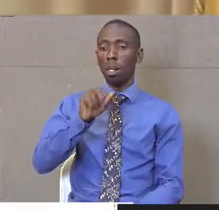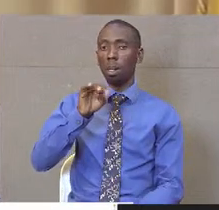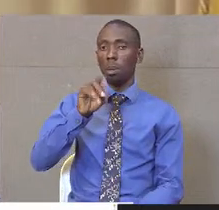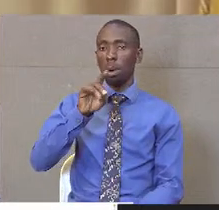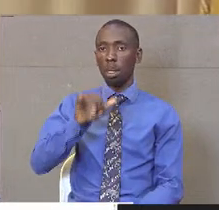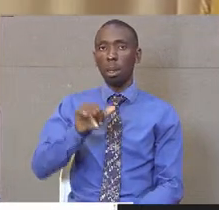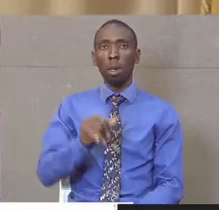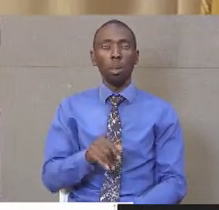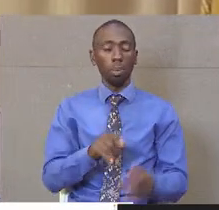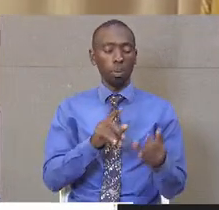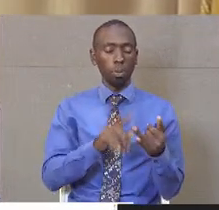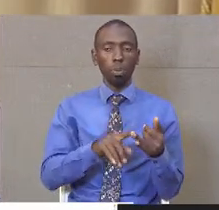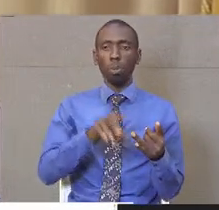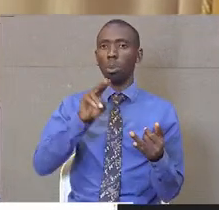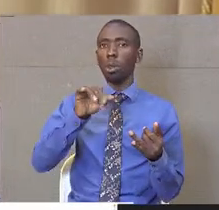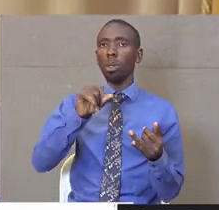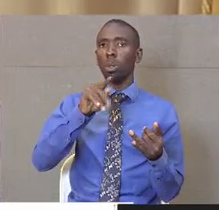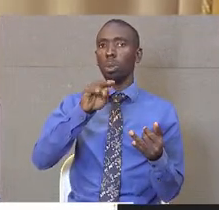Mujiche